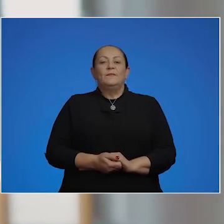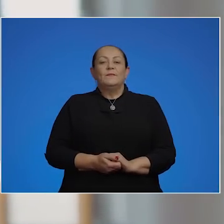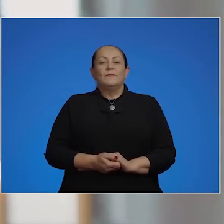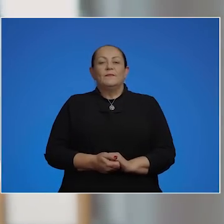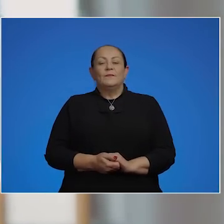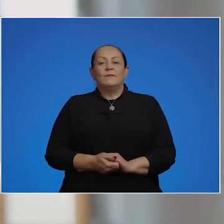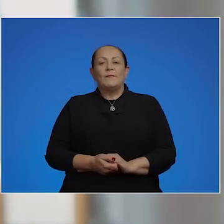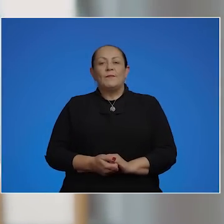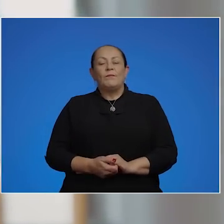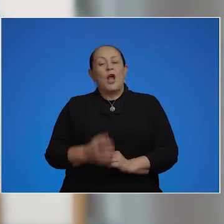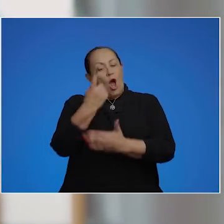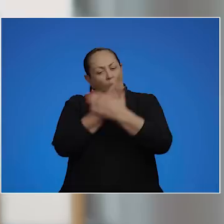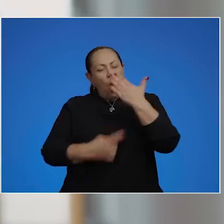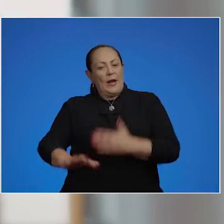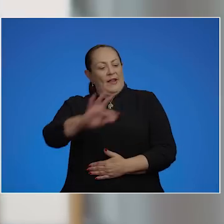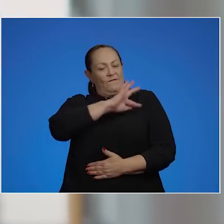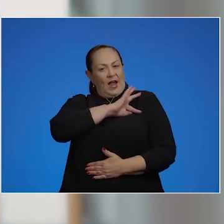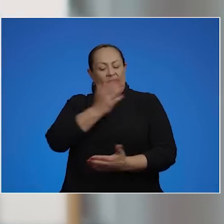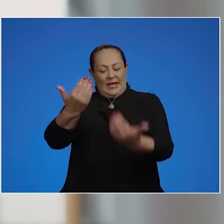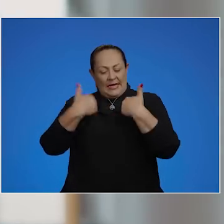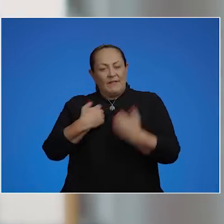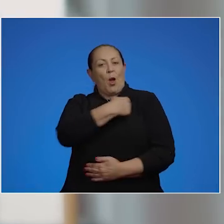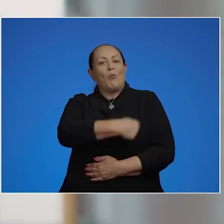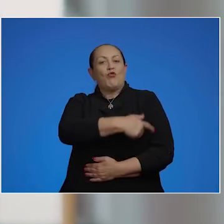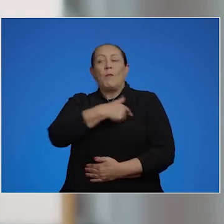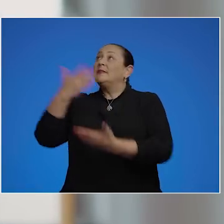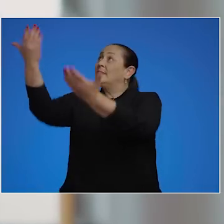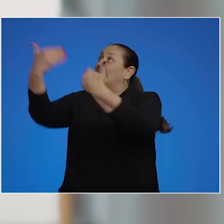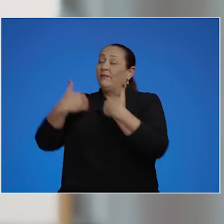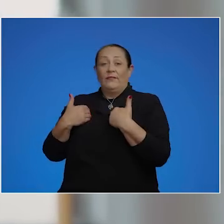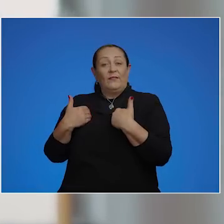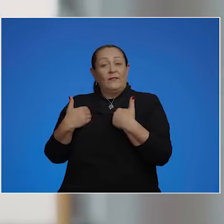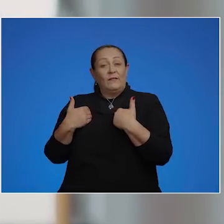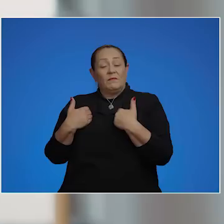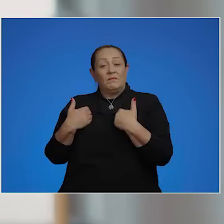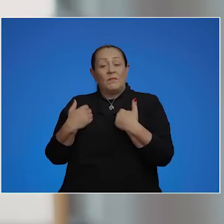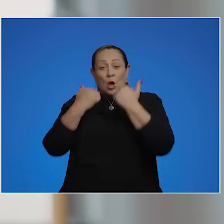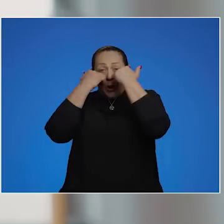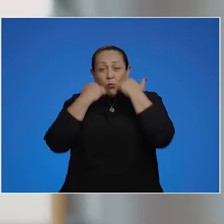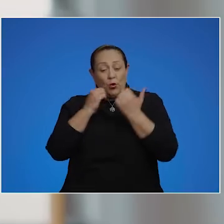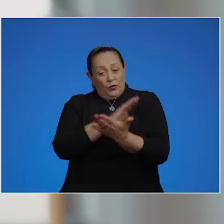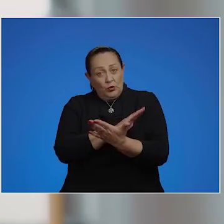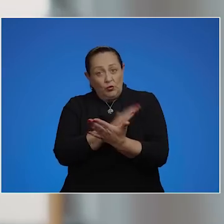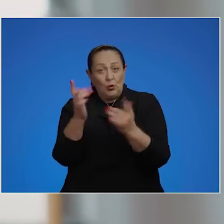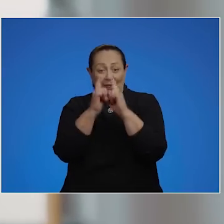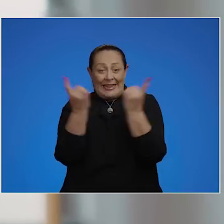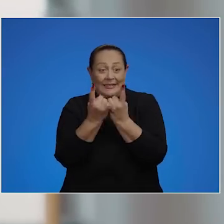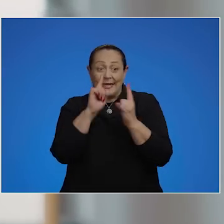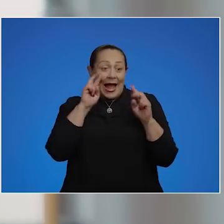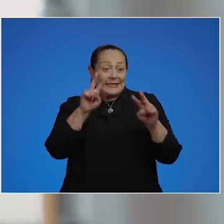Only faith can guarantee the blessings that we hope for, or prove the existence of the realities